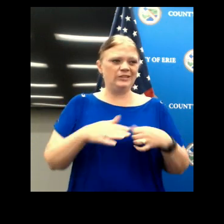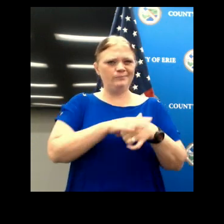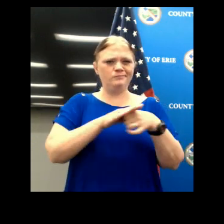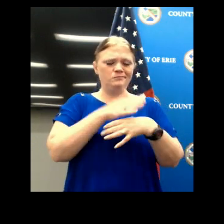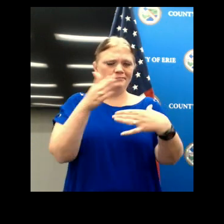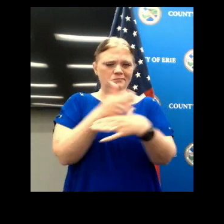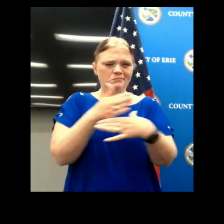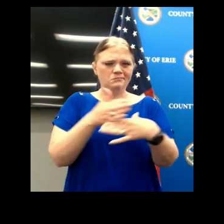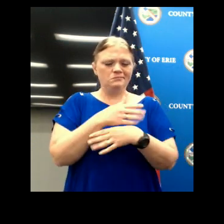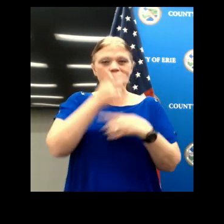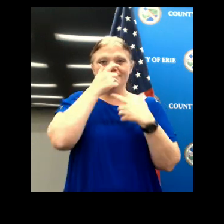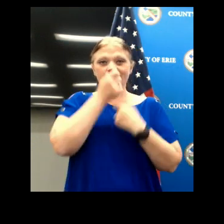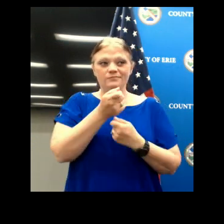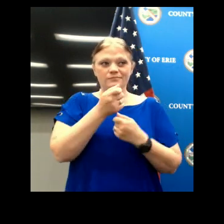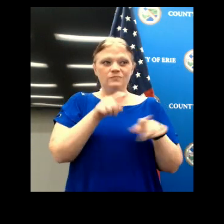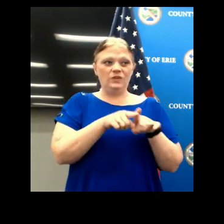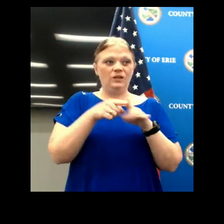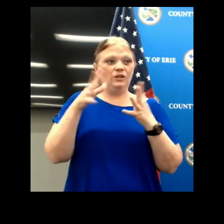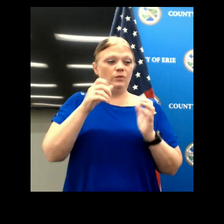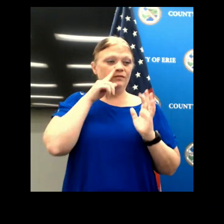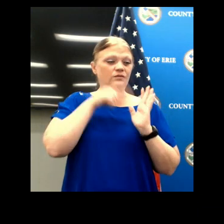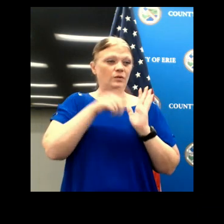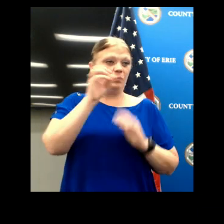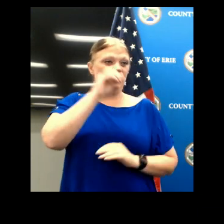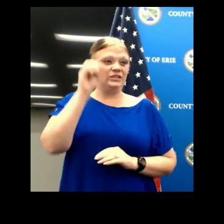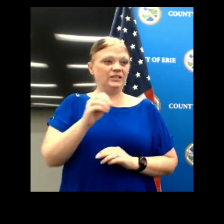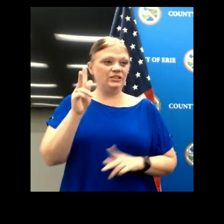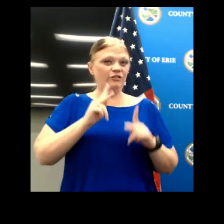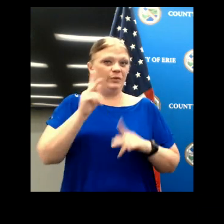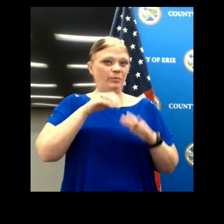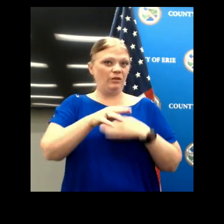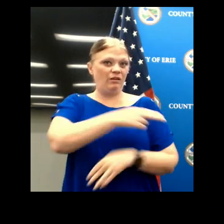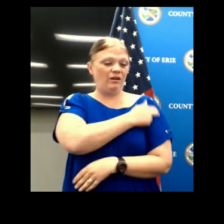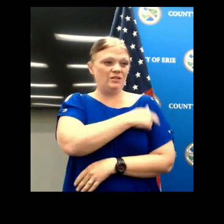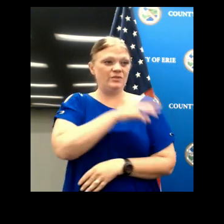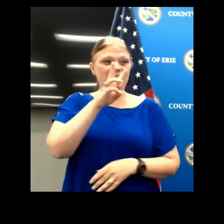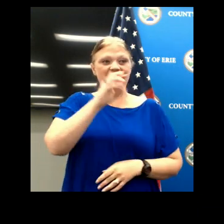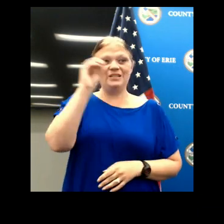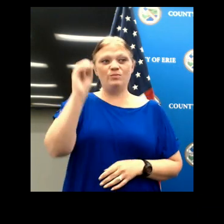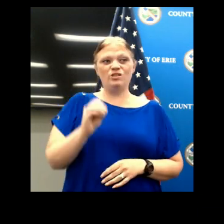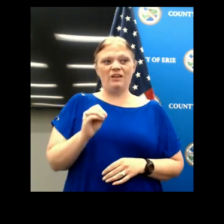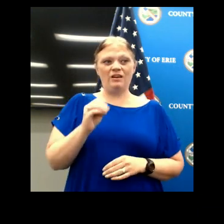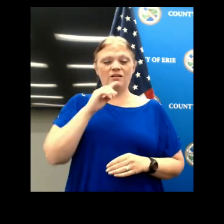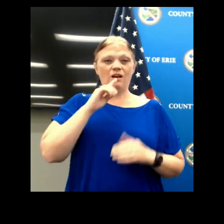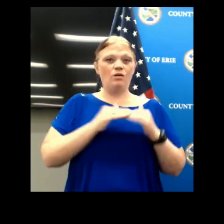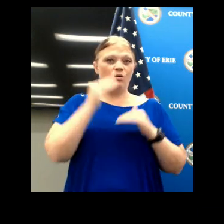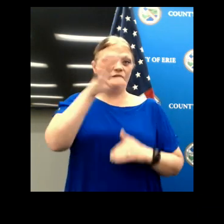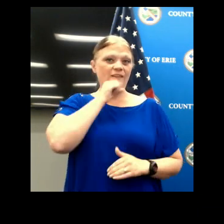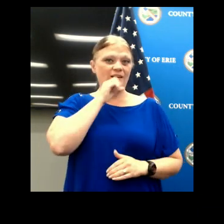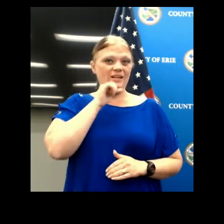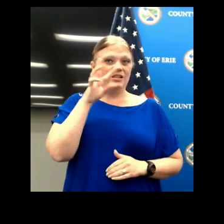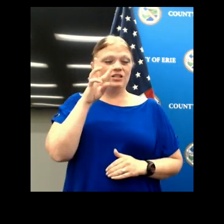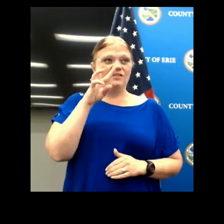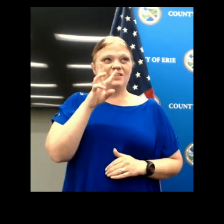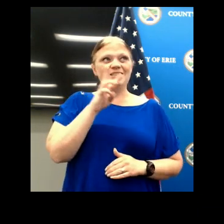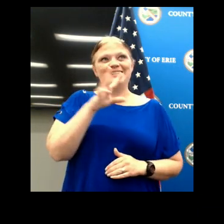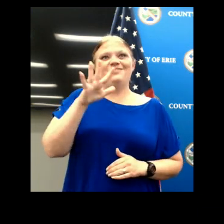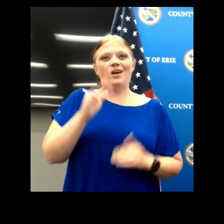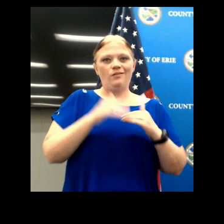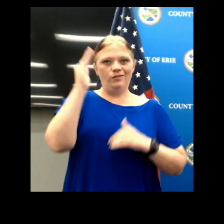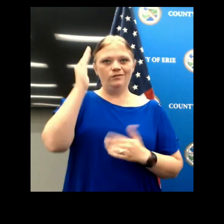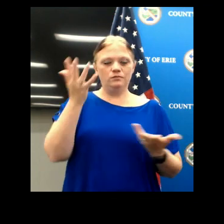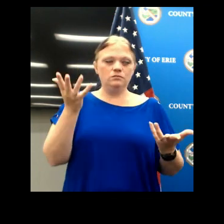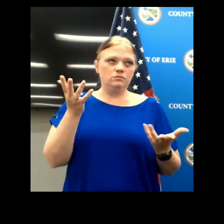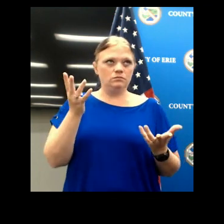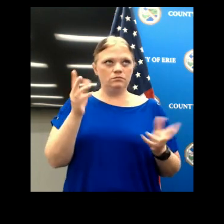what's interesting, we also want to look at the percentage of those hospitalized. 60% of those hospitalized are over the age of 60, or 65 or older, I should